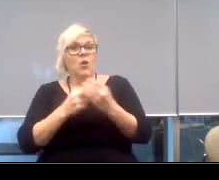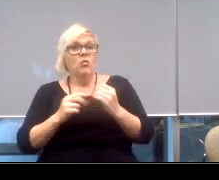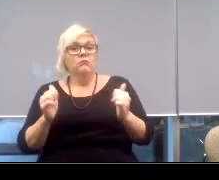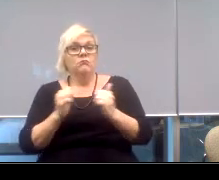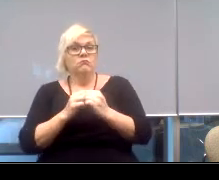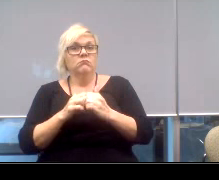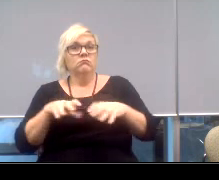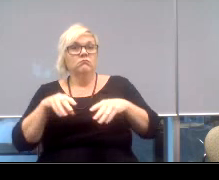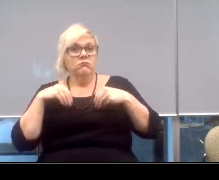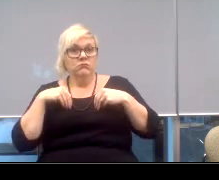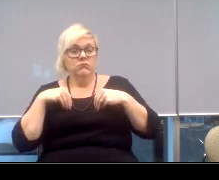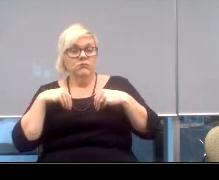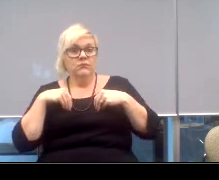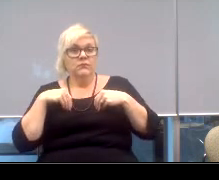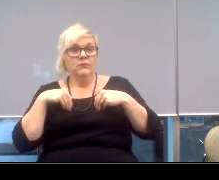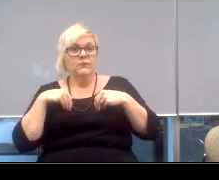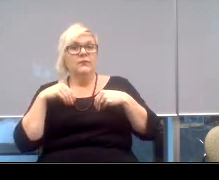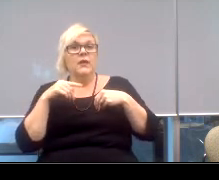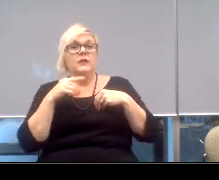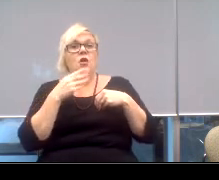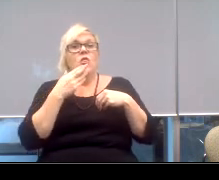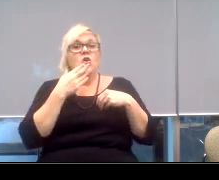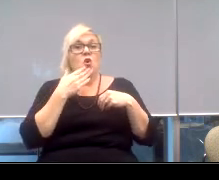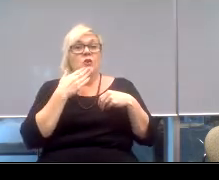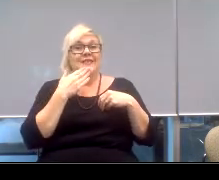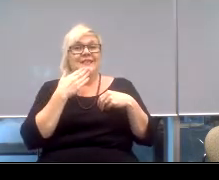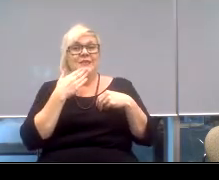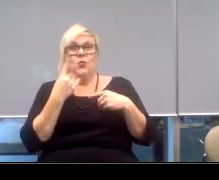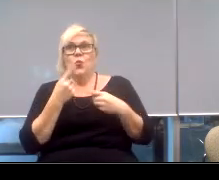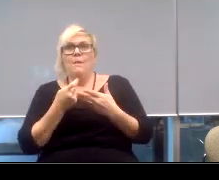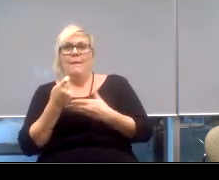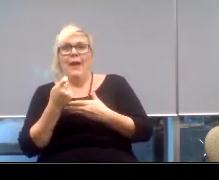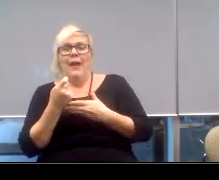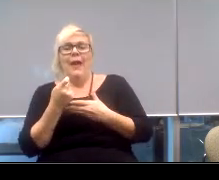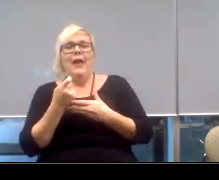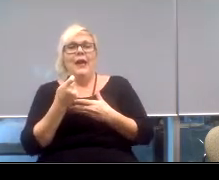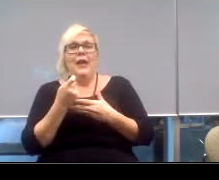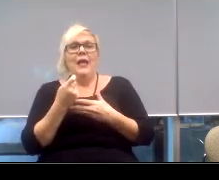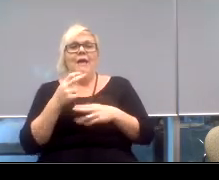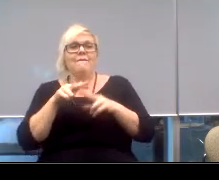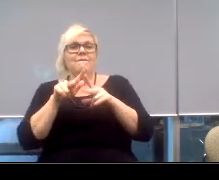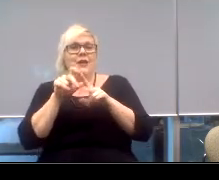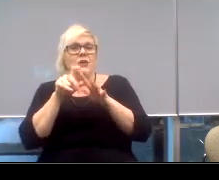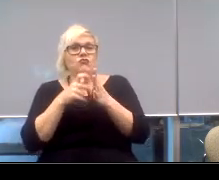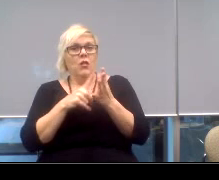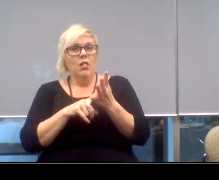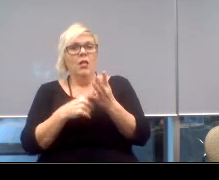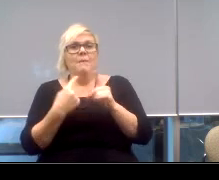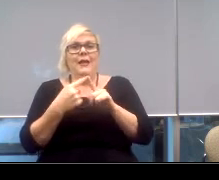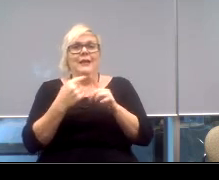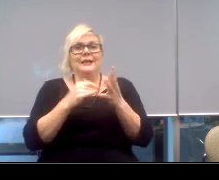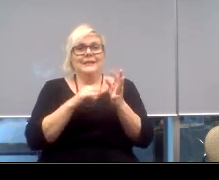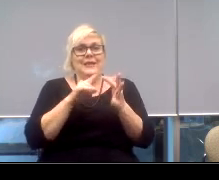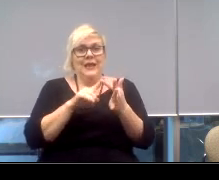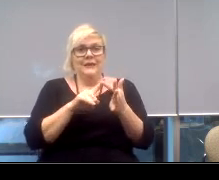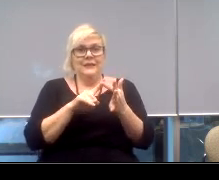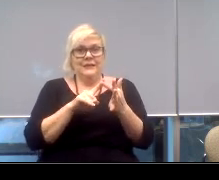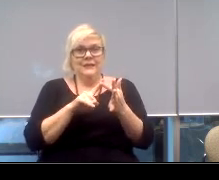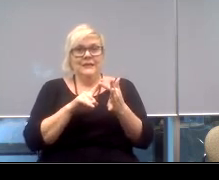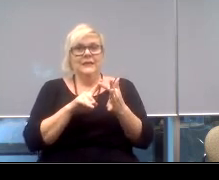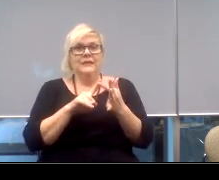to implementation. Costs are shared between the Commonwealth and the states and territories, and it makes the second biggest public investment just